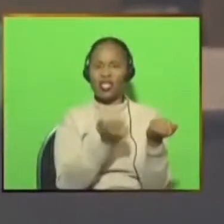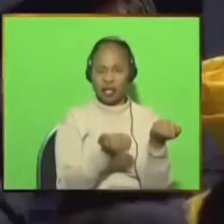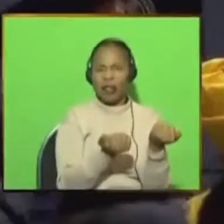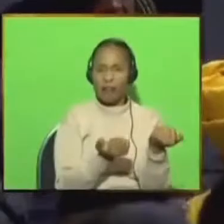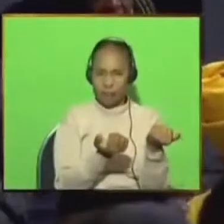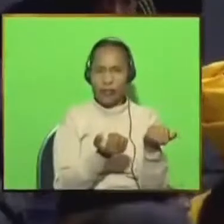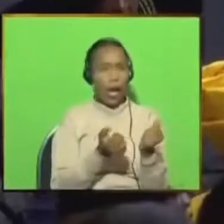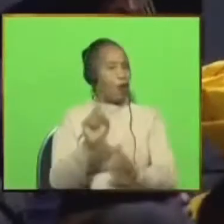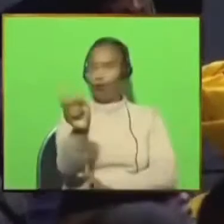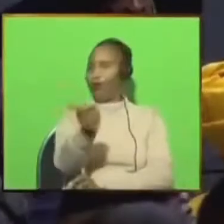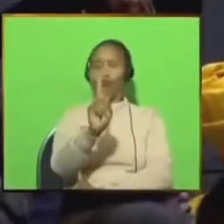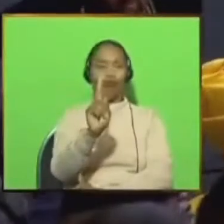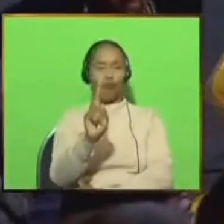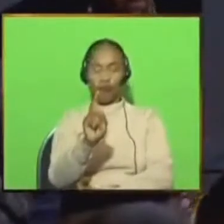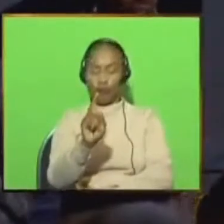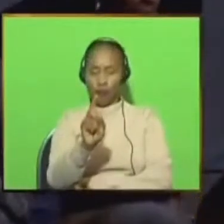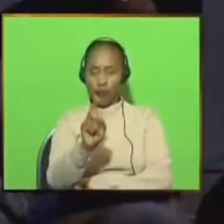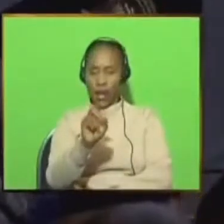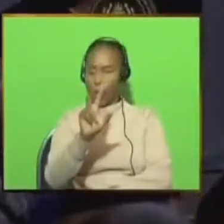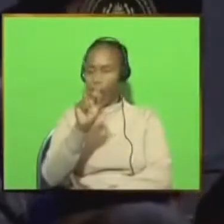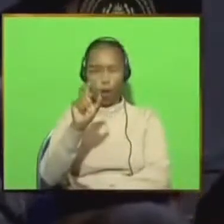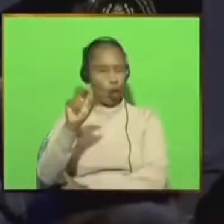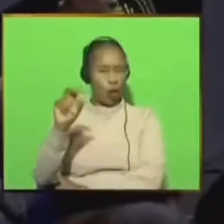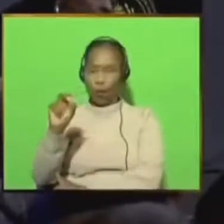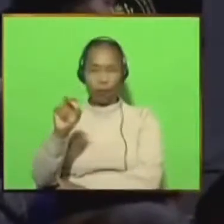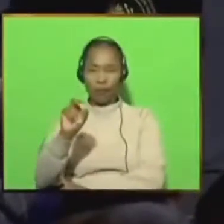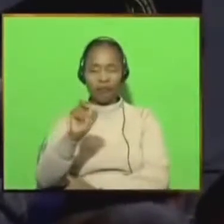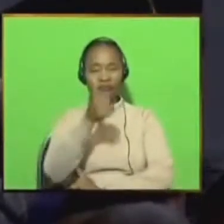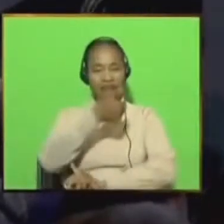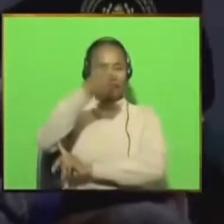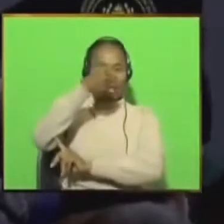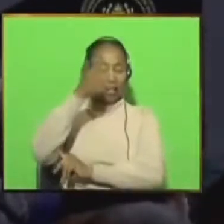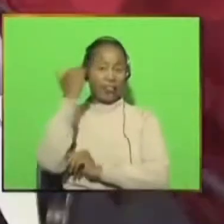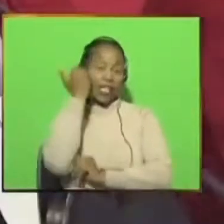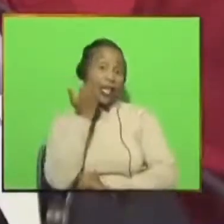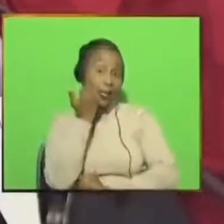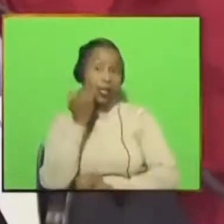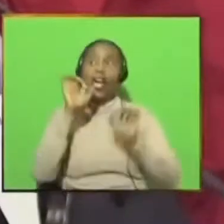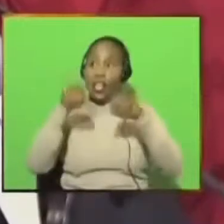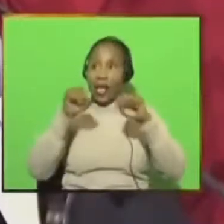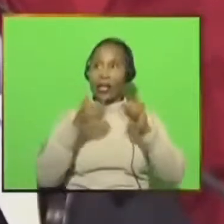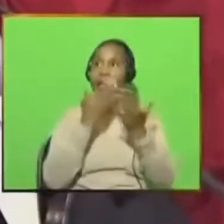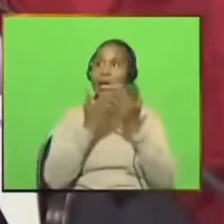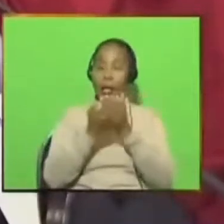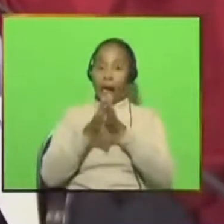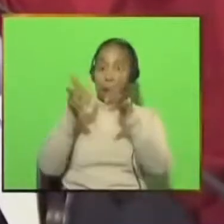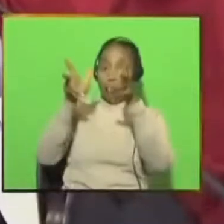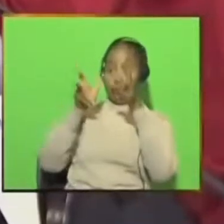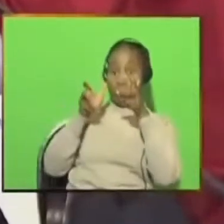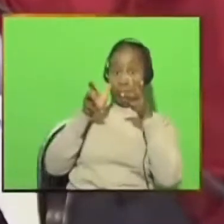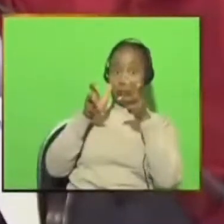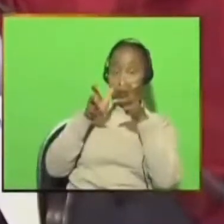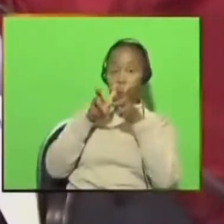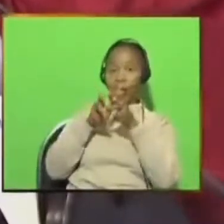Chief Justice? Chief Justice, Yes? may I have your attention the side from the